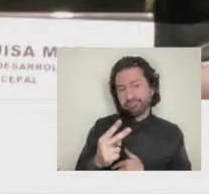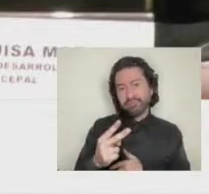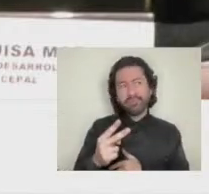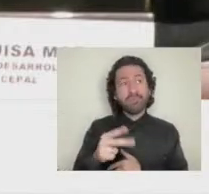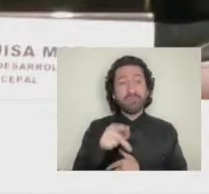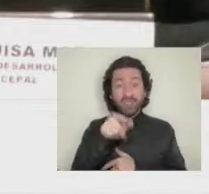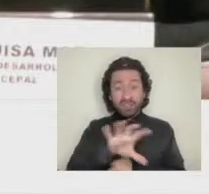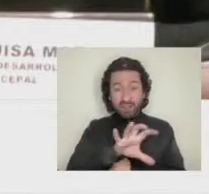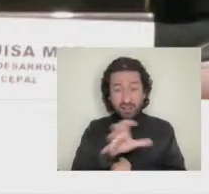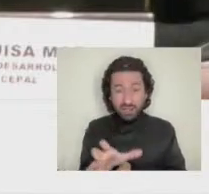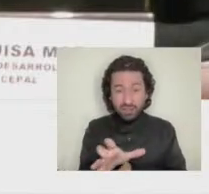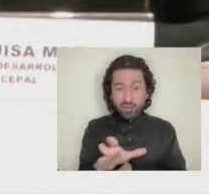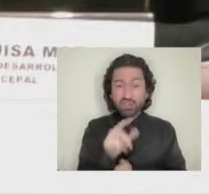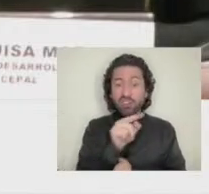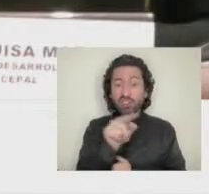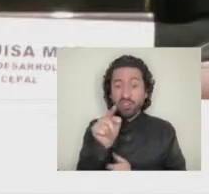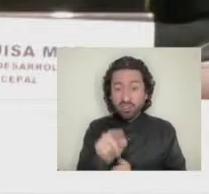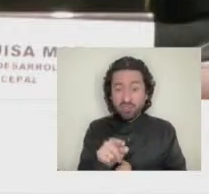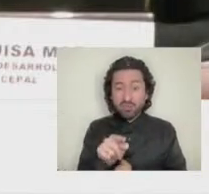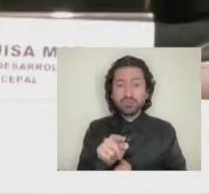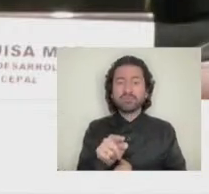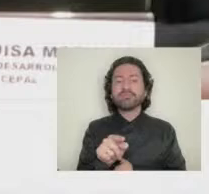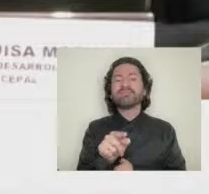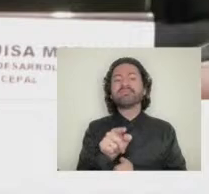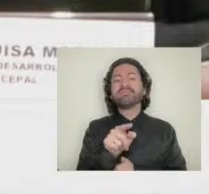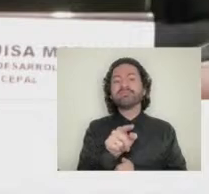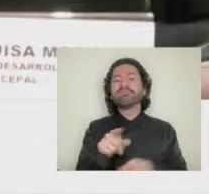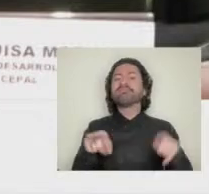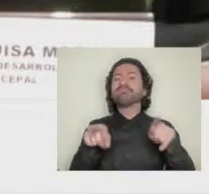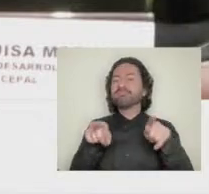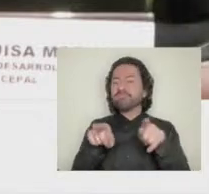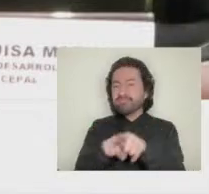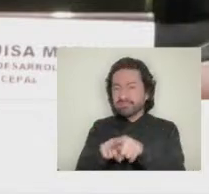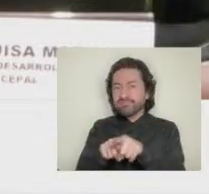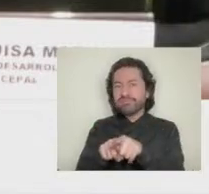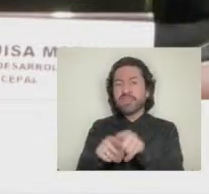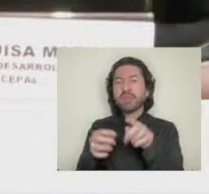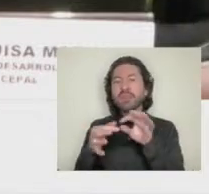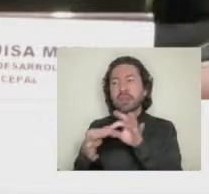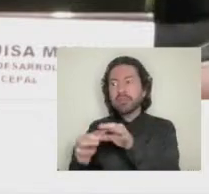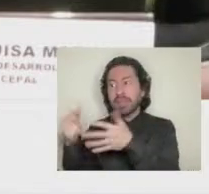different situations in the region that we can see here.